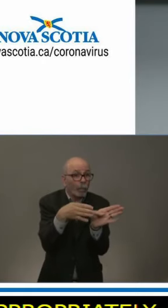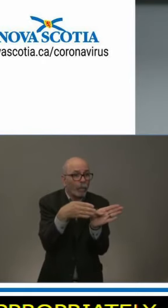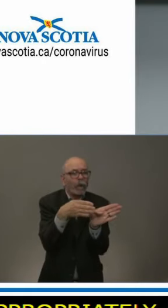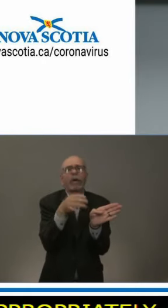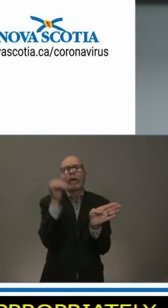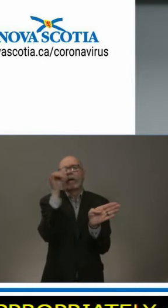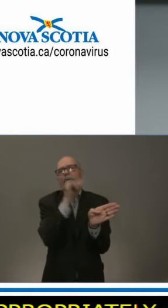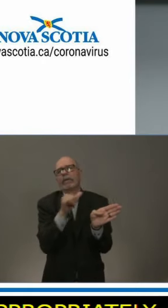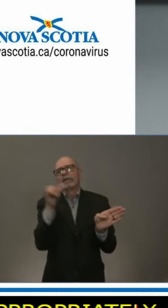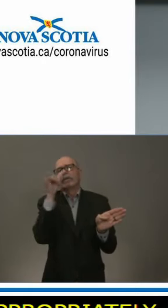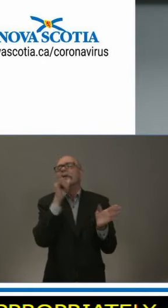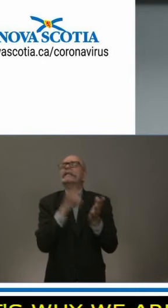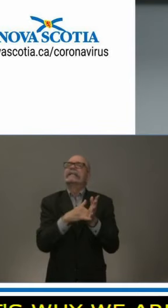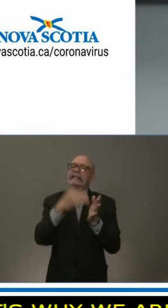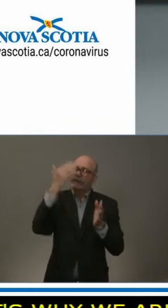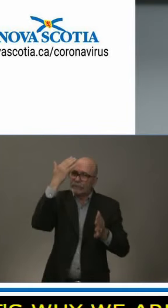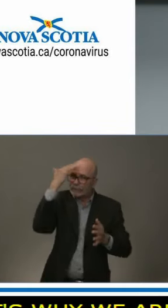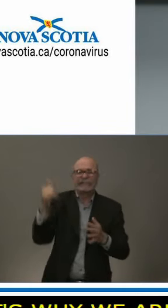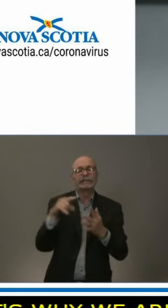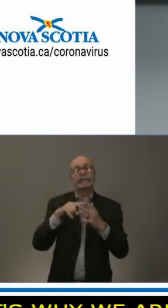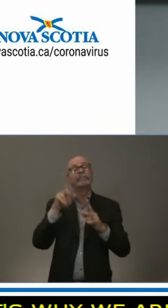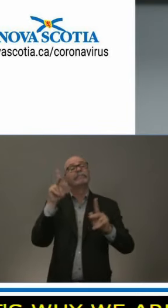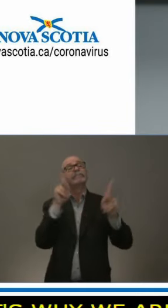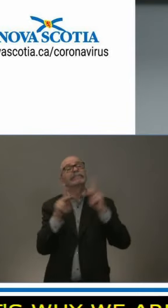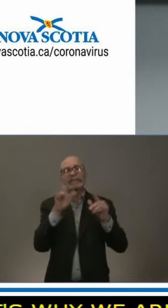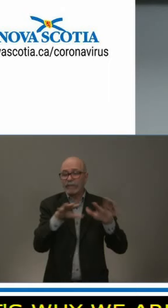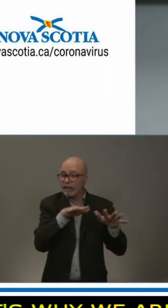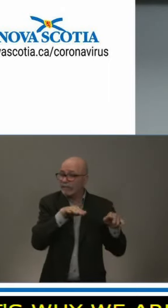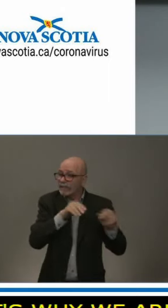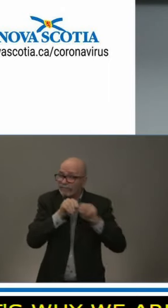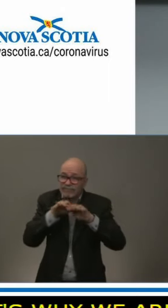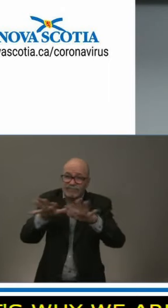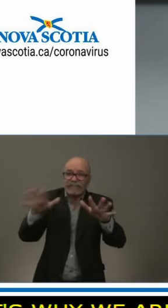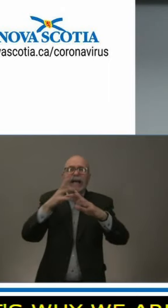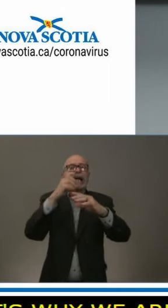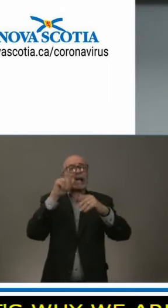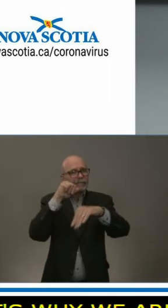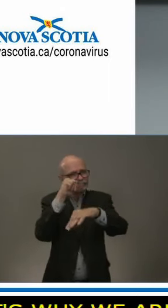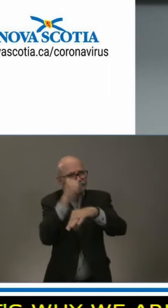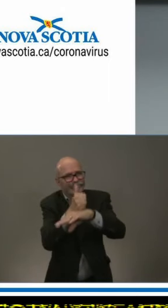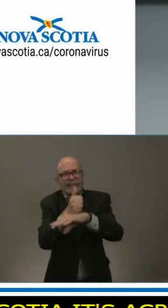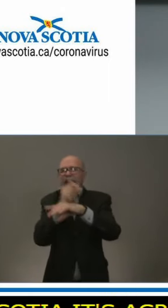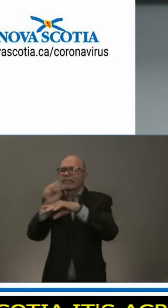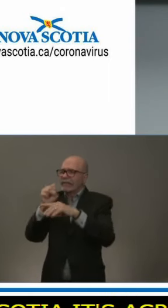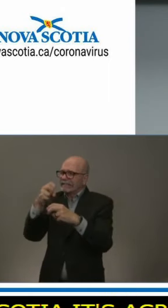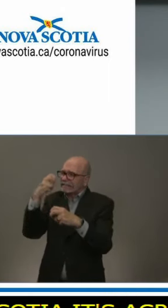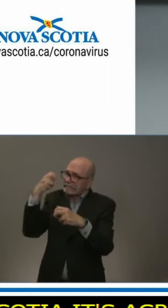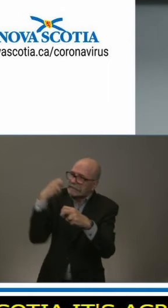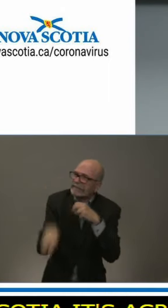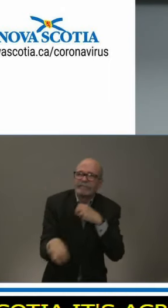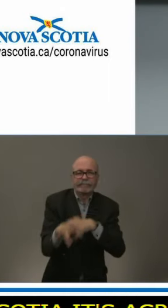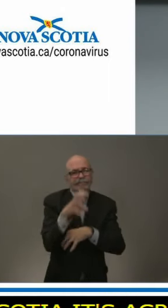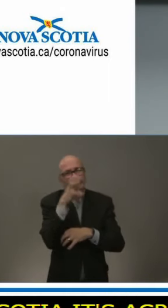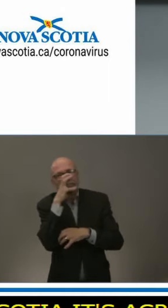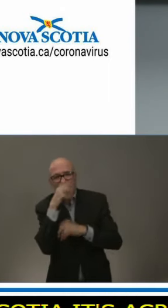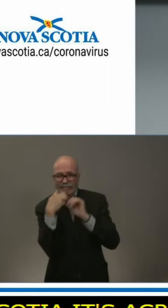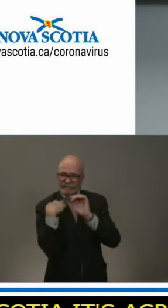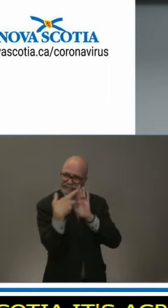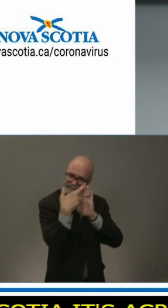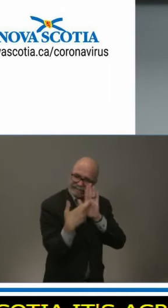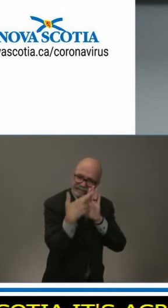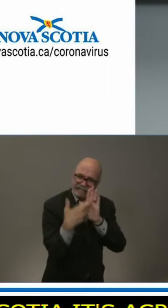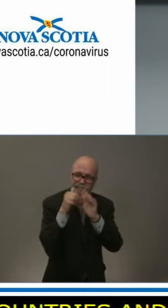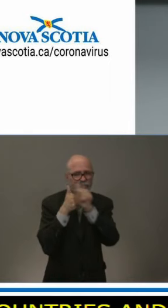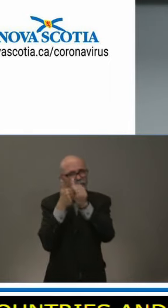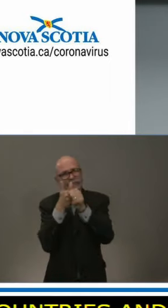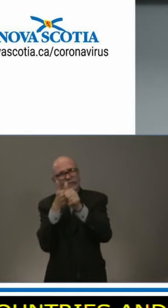why countries and our province is putting in place very tough public health measures to keep people at home, to keep them apart from